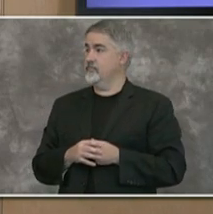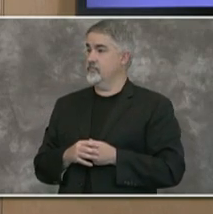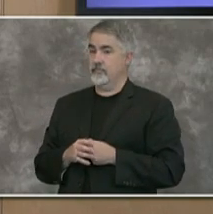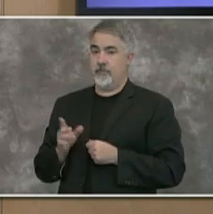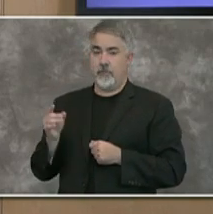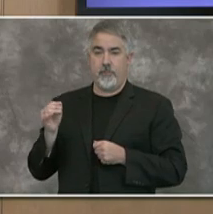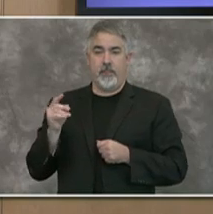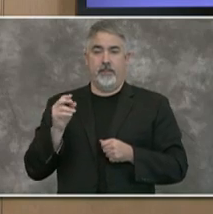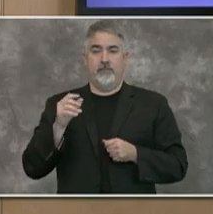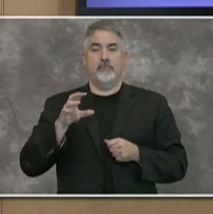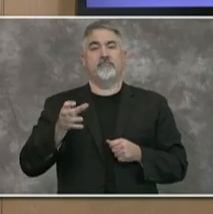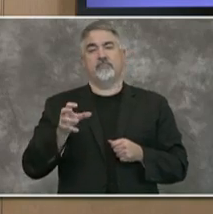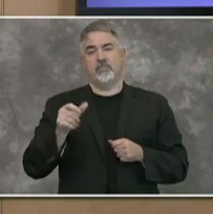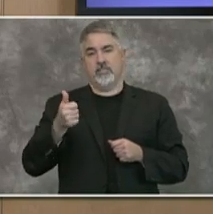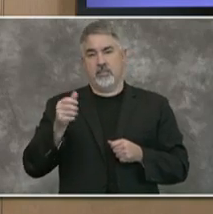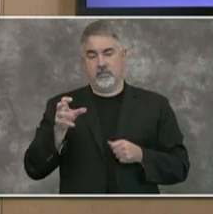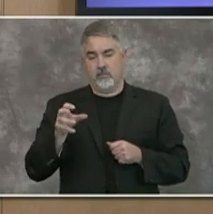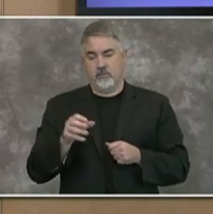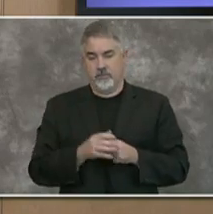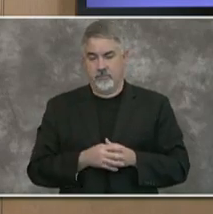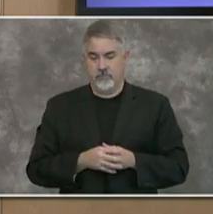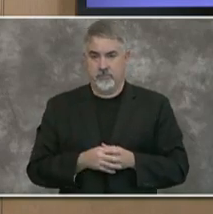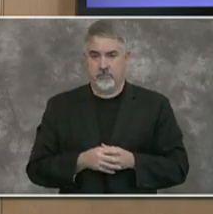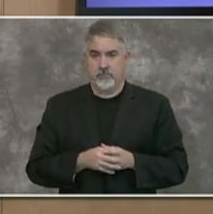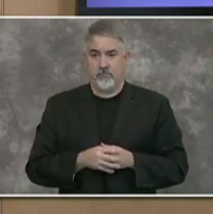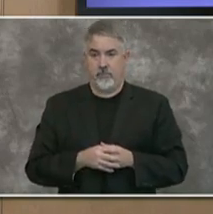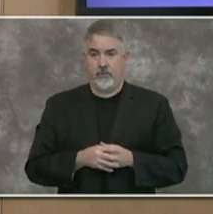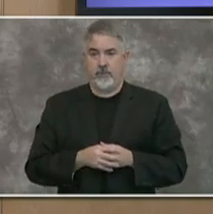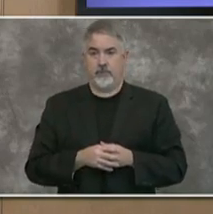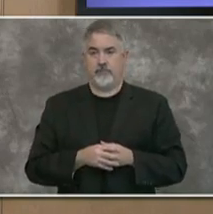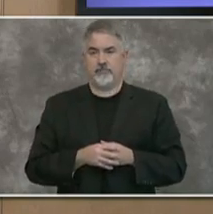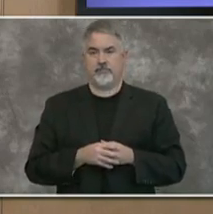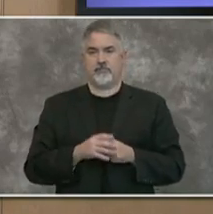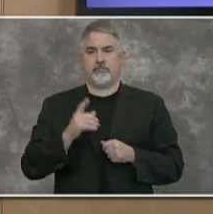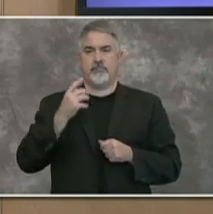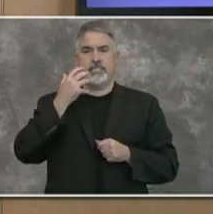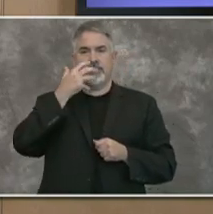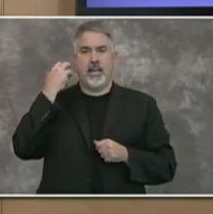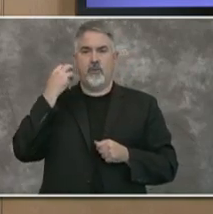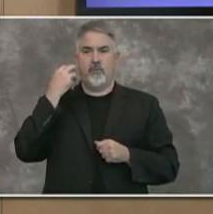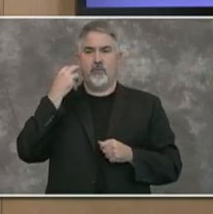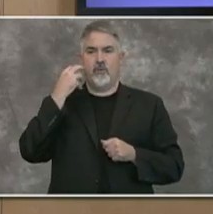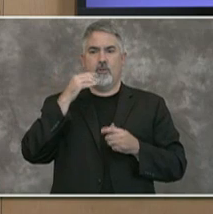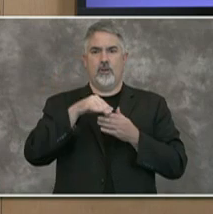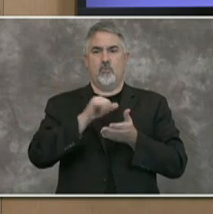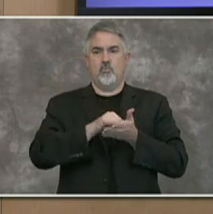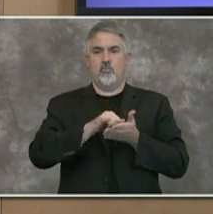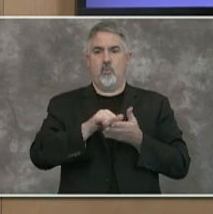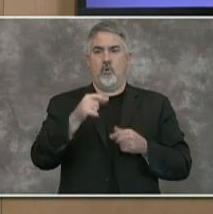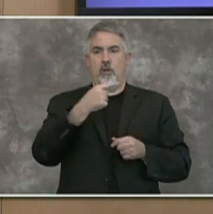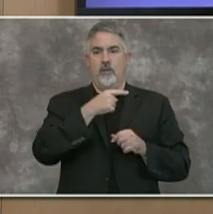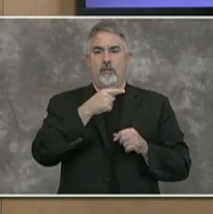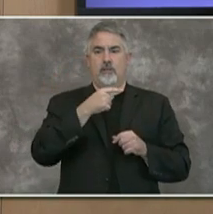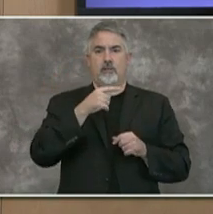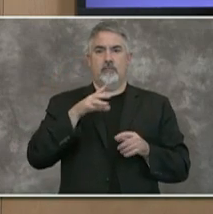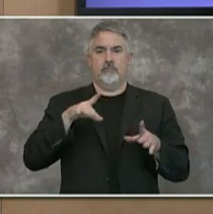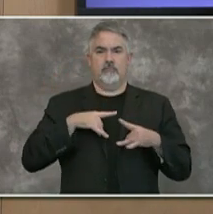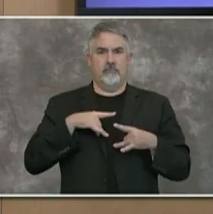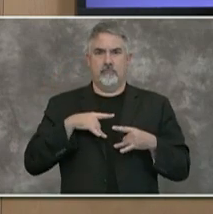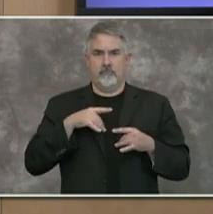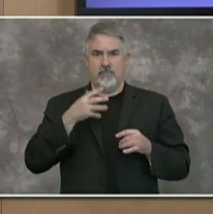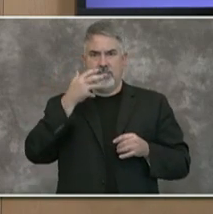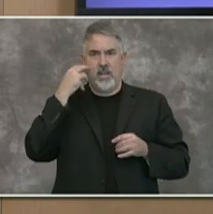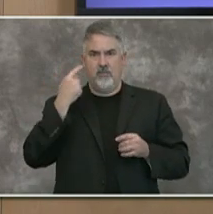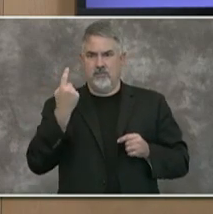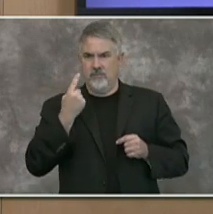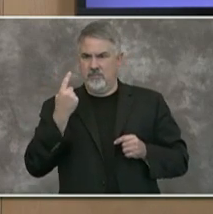10 News has a question. A tiger in New York tested positive, presumably passed by a zoo employee. With that in